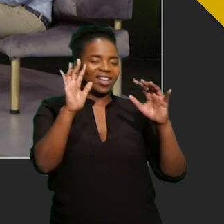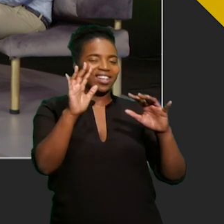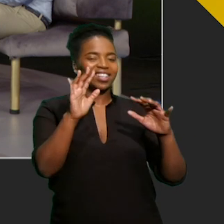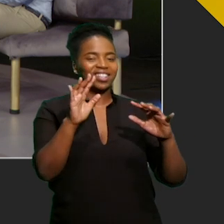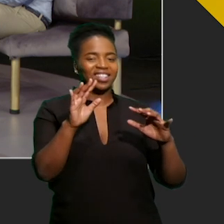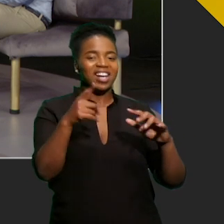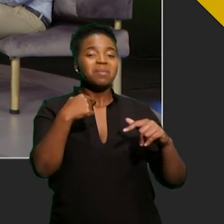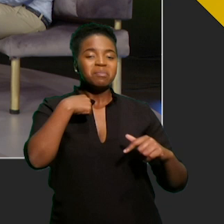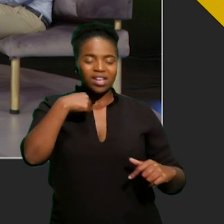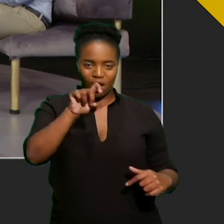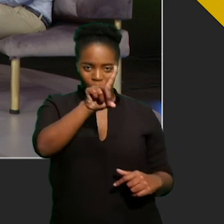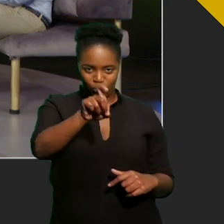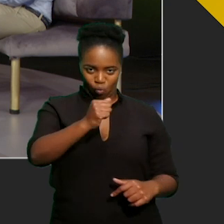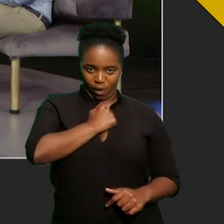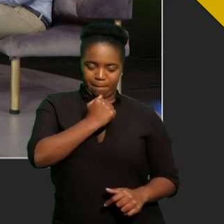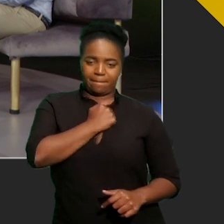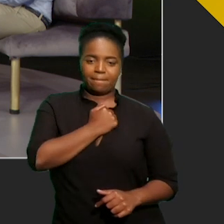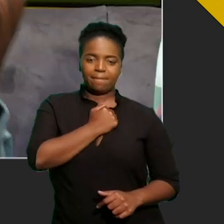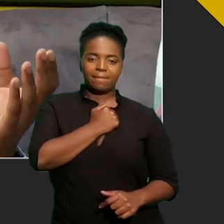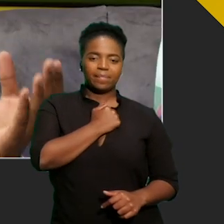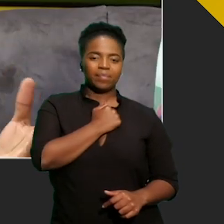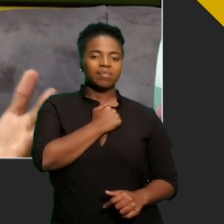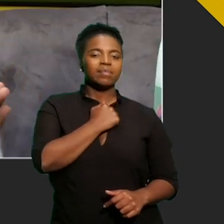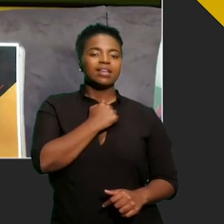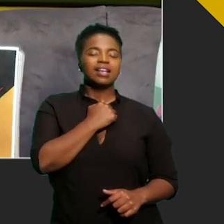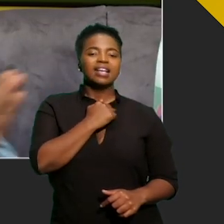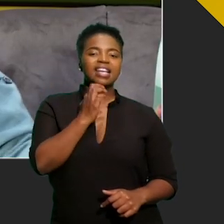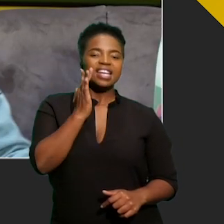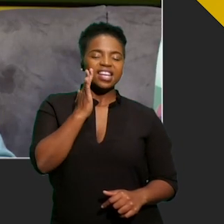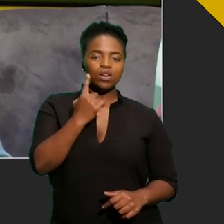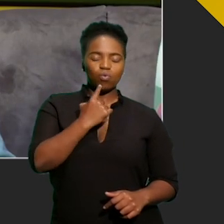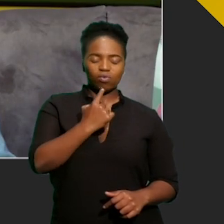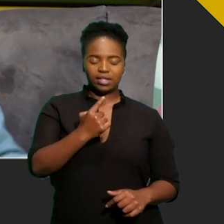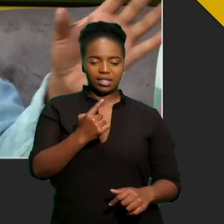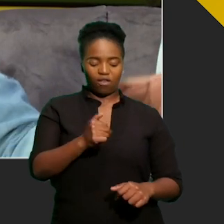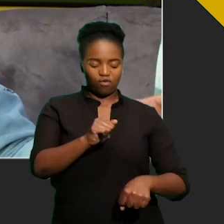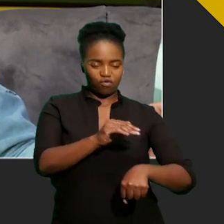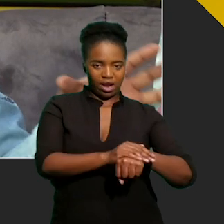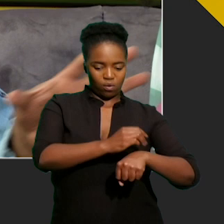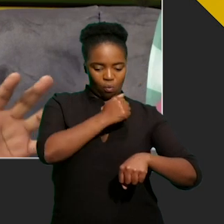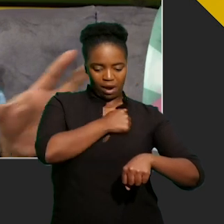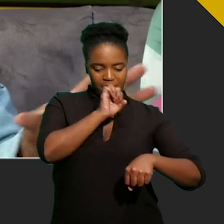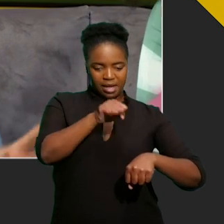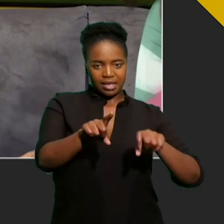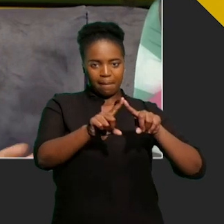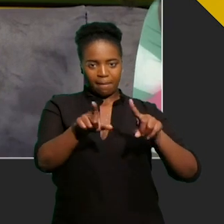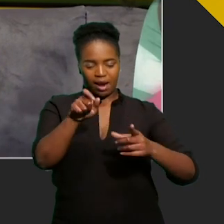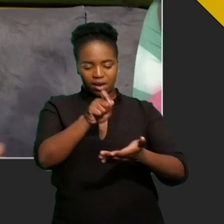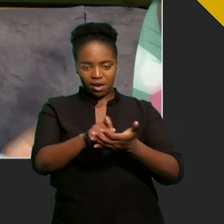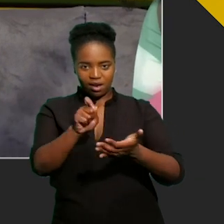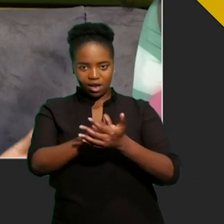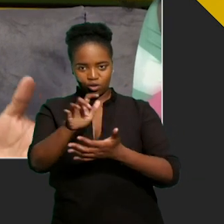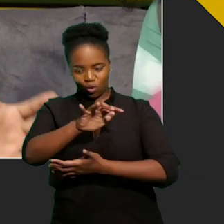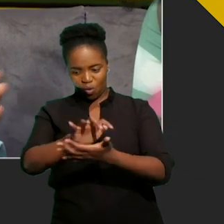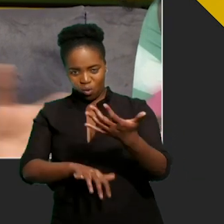And my question becomes, Uti, at what point do we draw the line on friendship? You mentioned with the affections that are blurred, but at